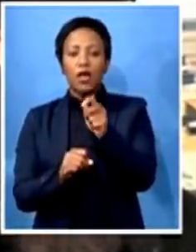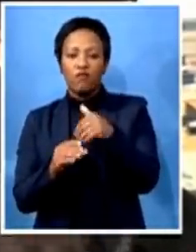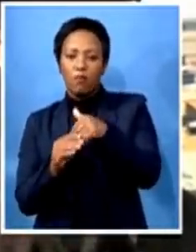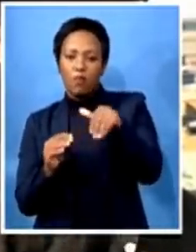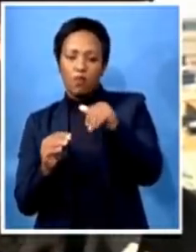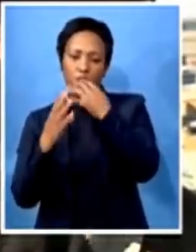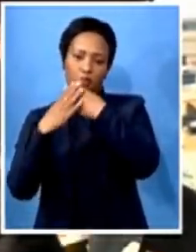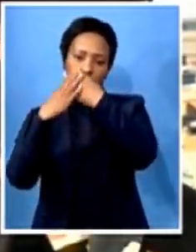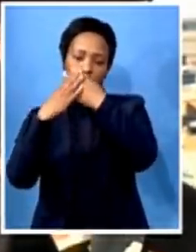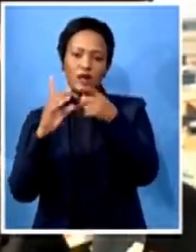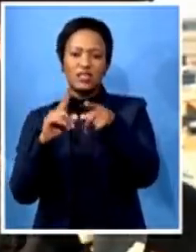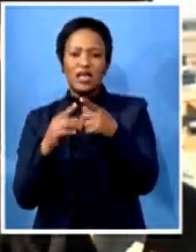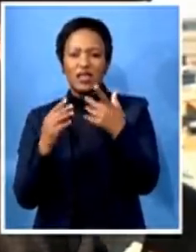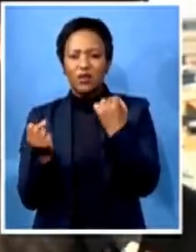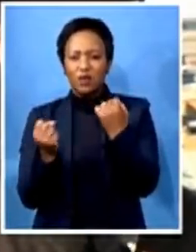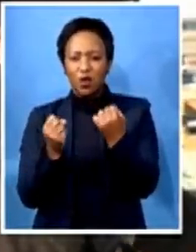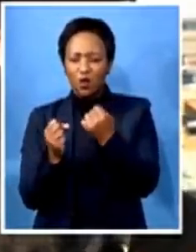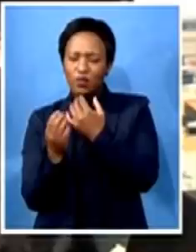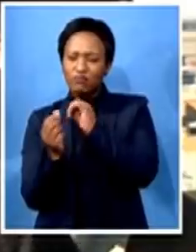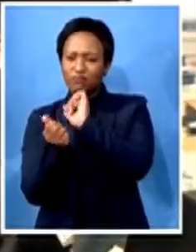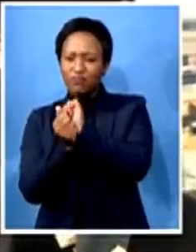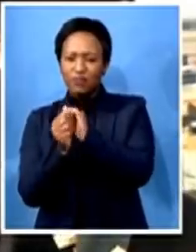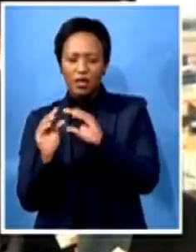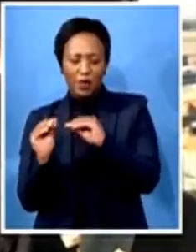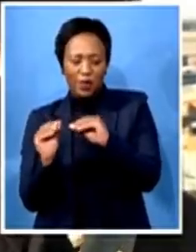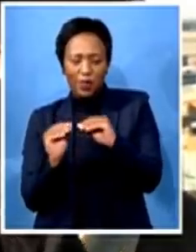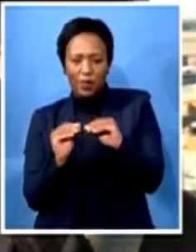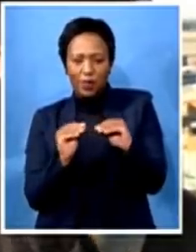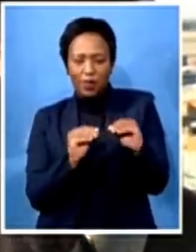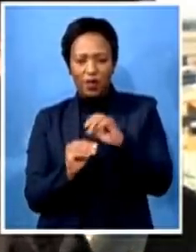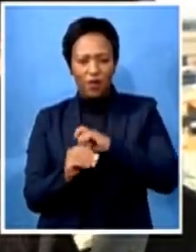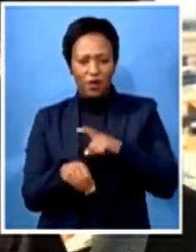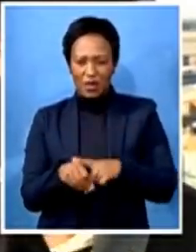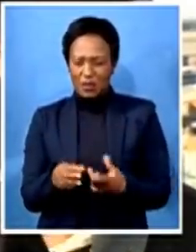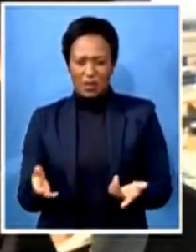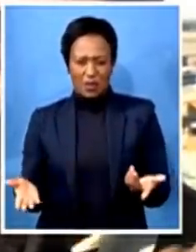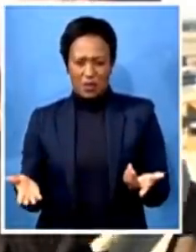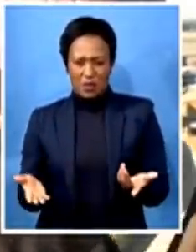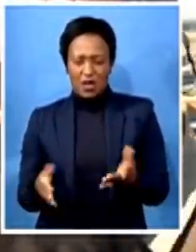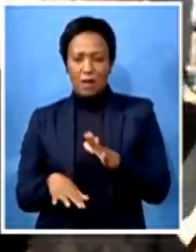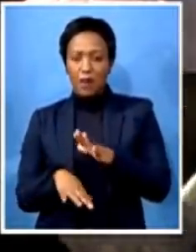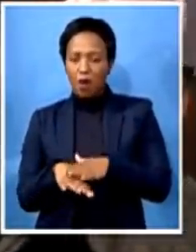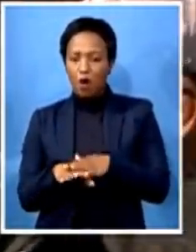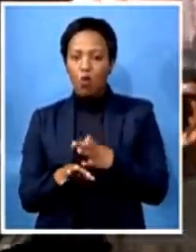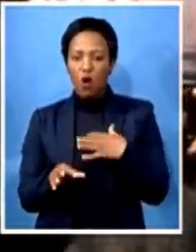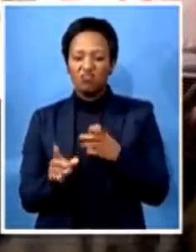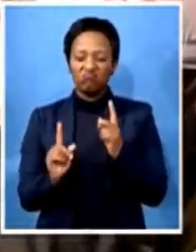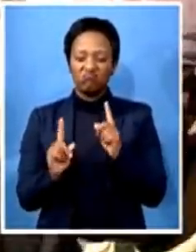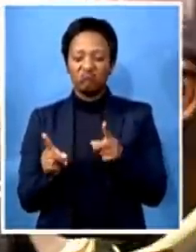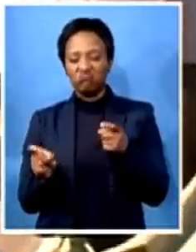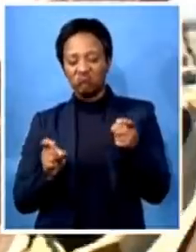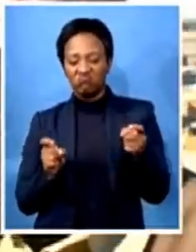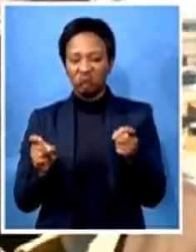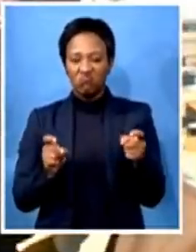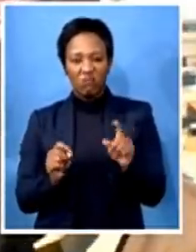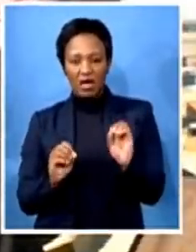time, it's a standard amount to detention without trial. Therefore, it's